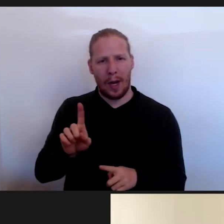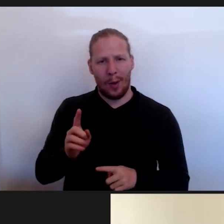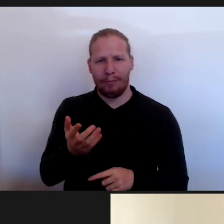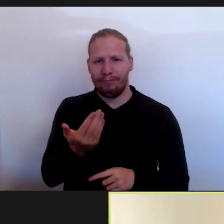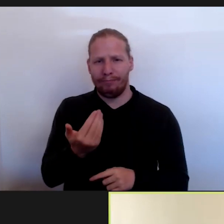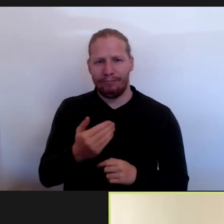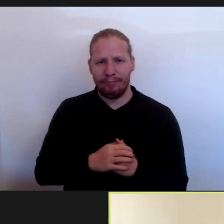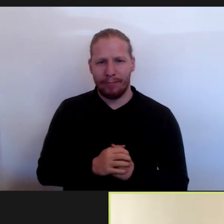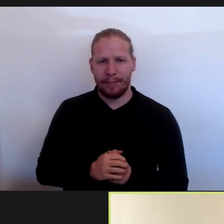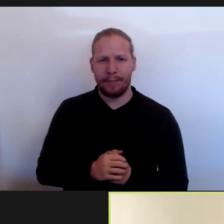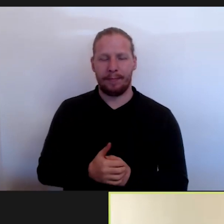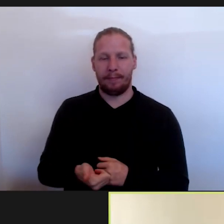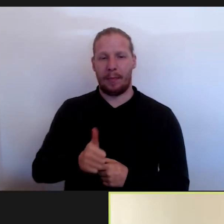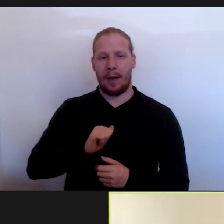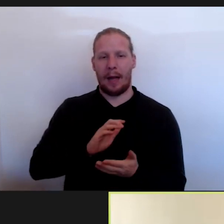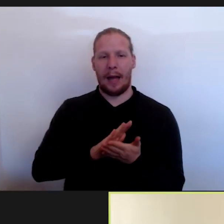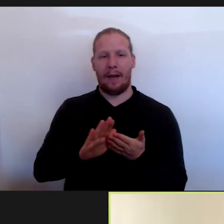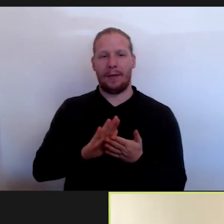Thank you.